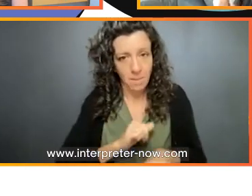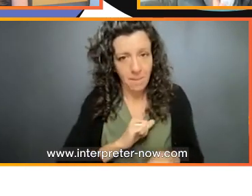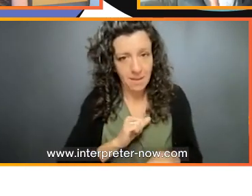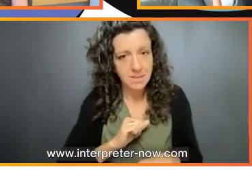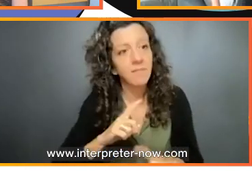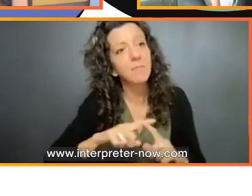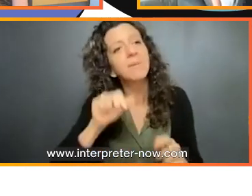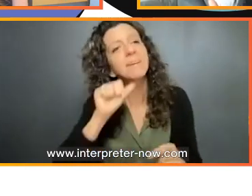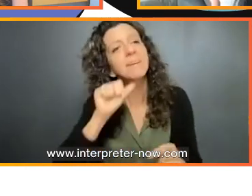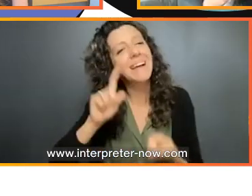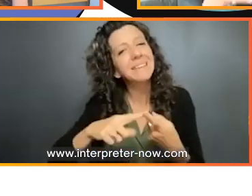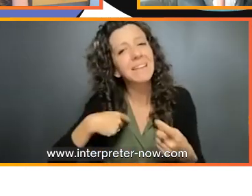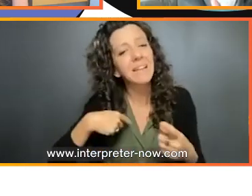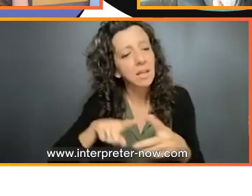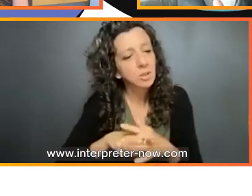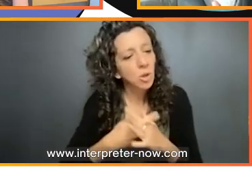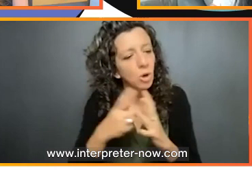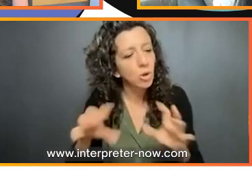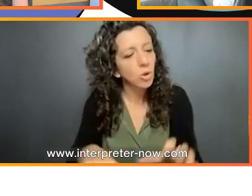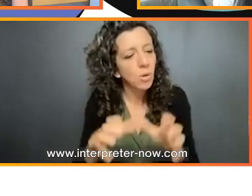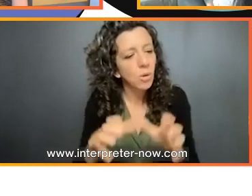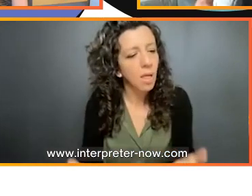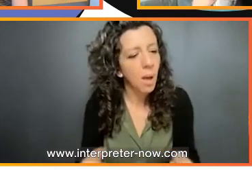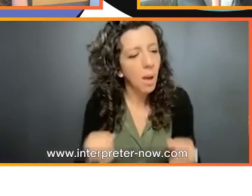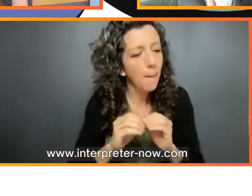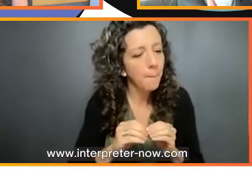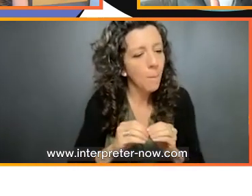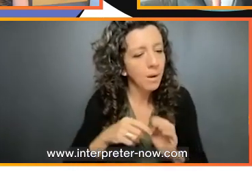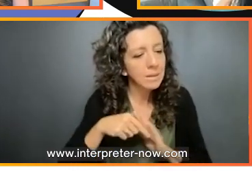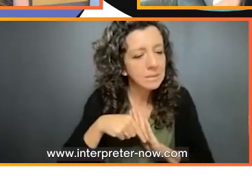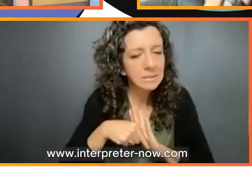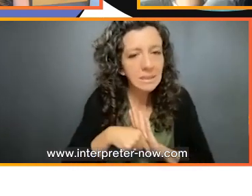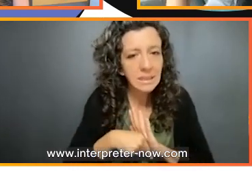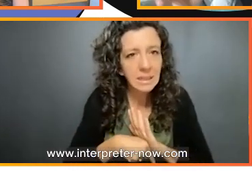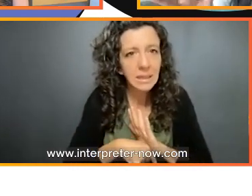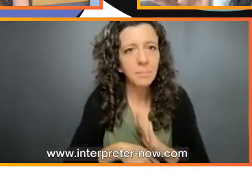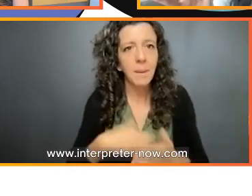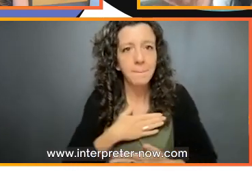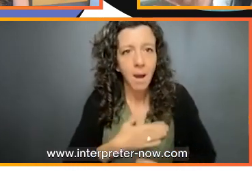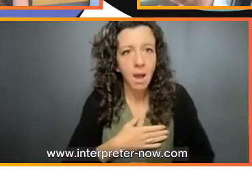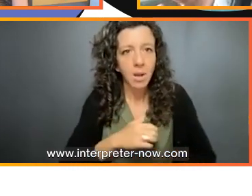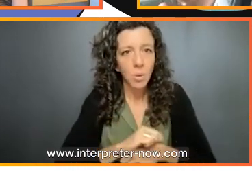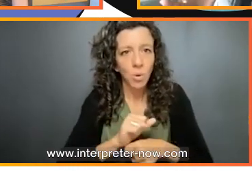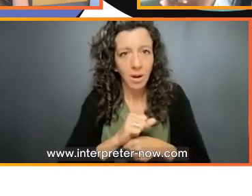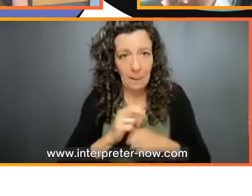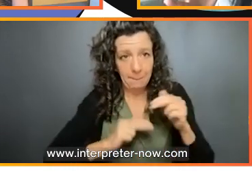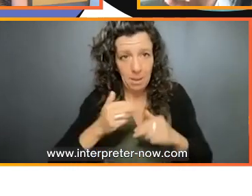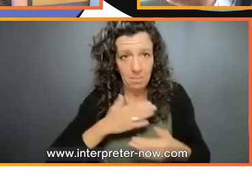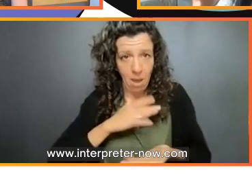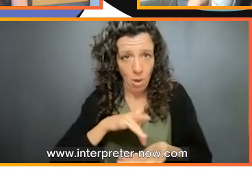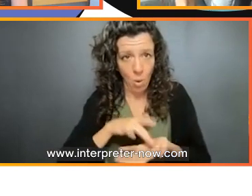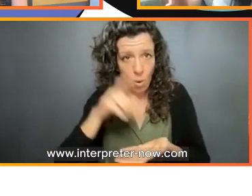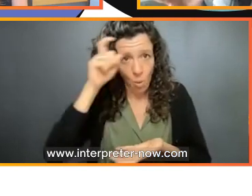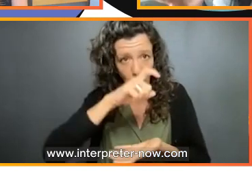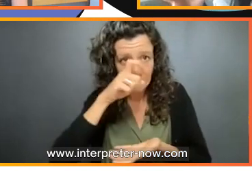there is nothing wrong with me. There never was anything wrong with me. What was wrong is these systems out there that